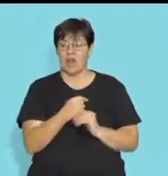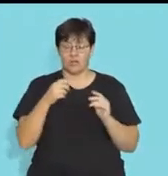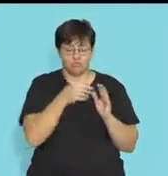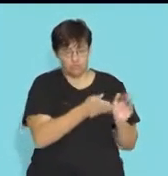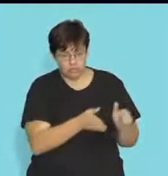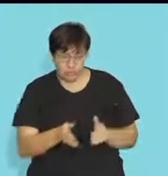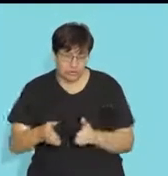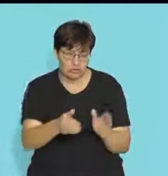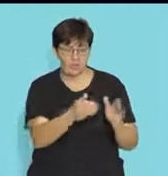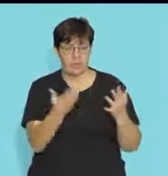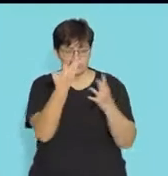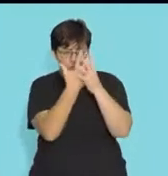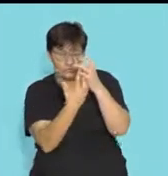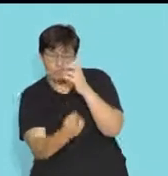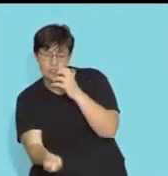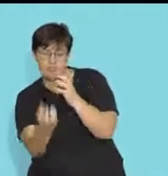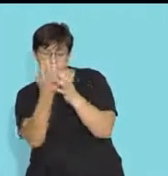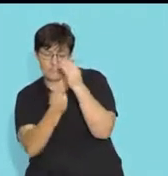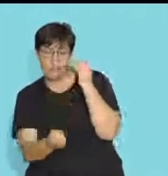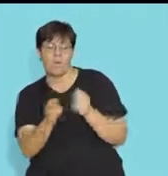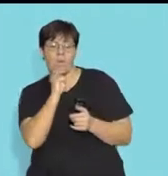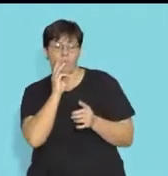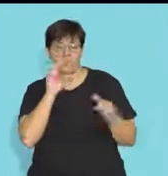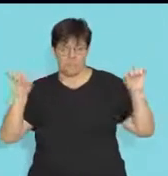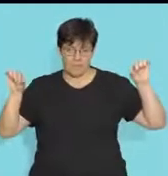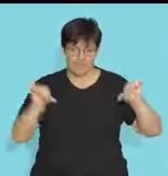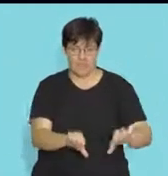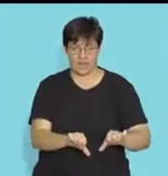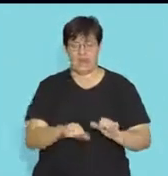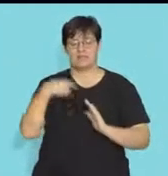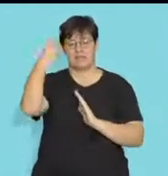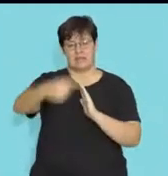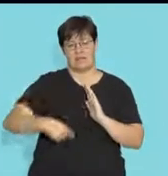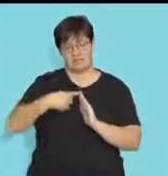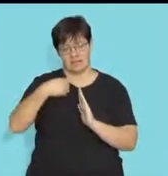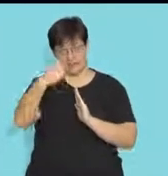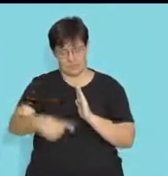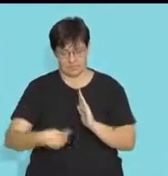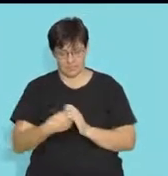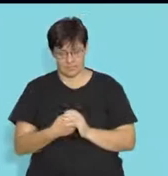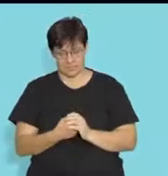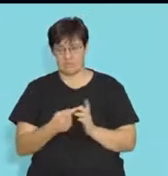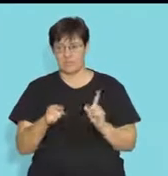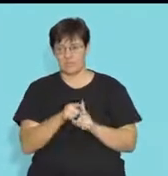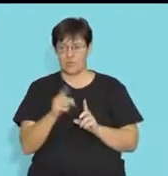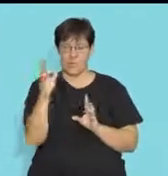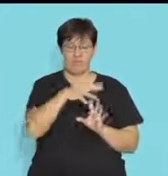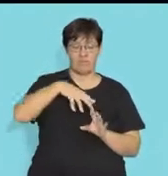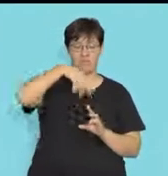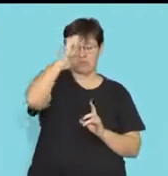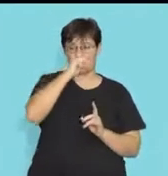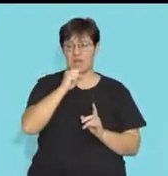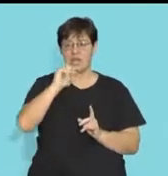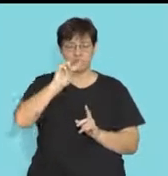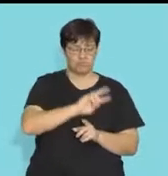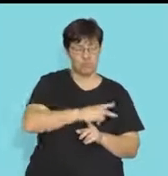and streams that also contribute to returning the water back into the water cycle. Concepts such as